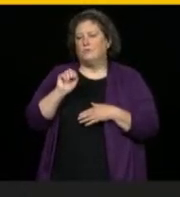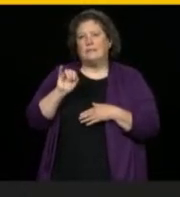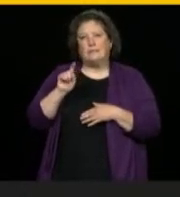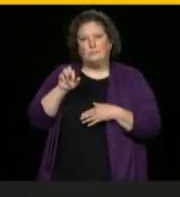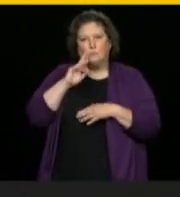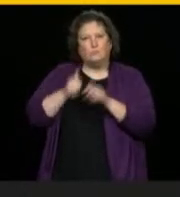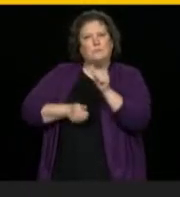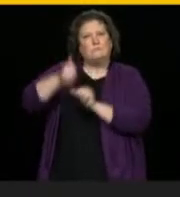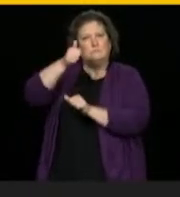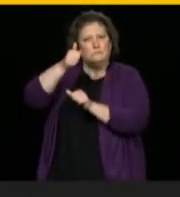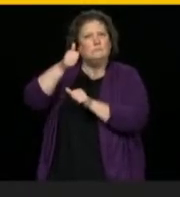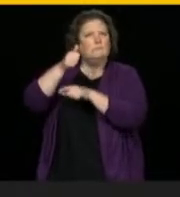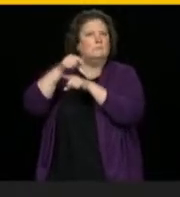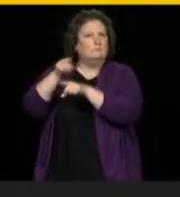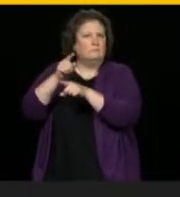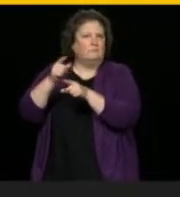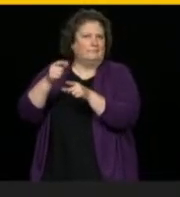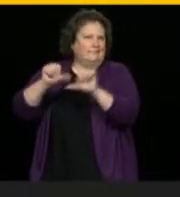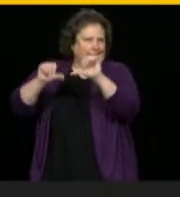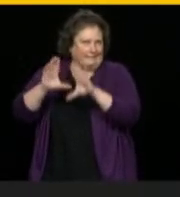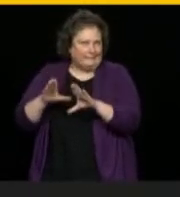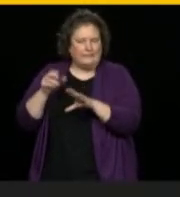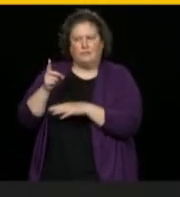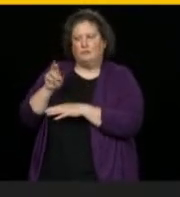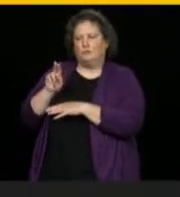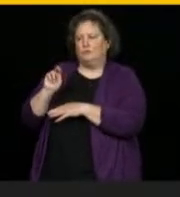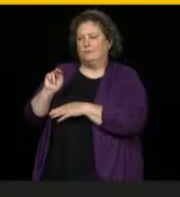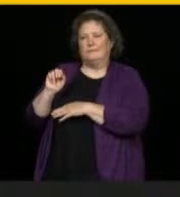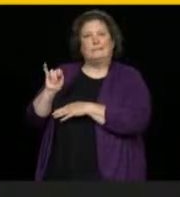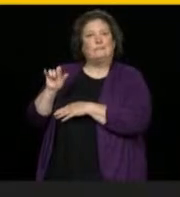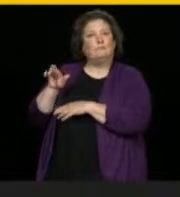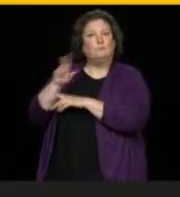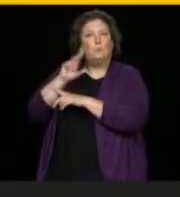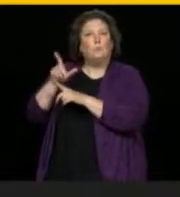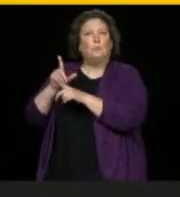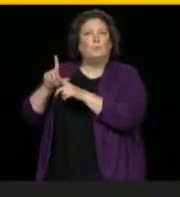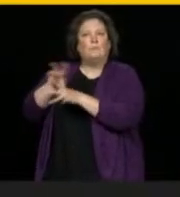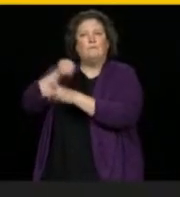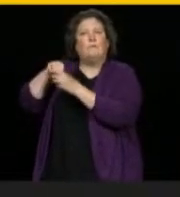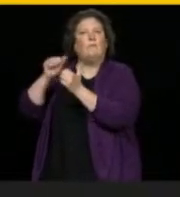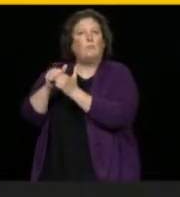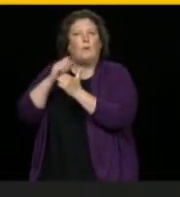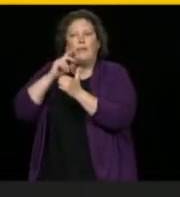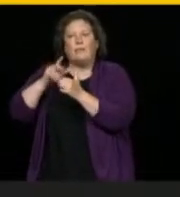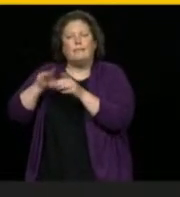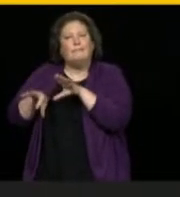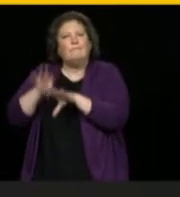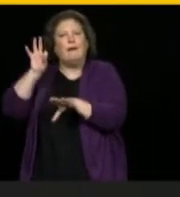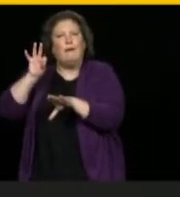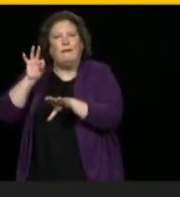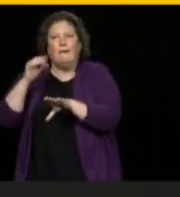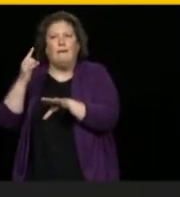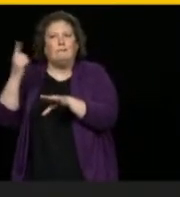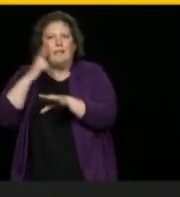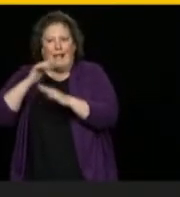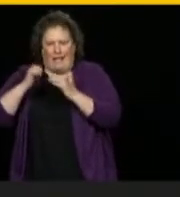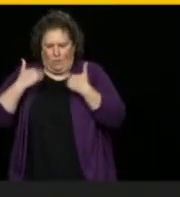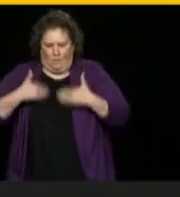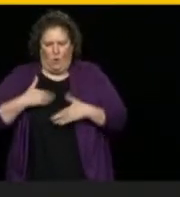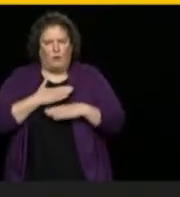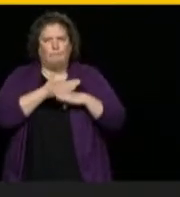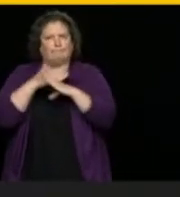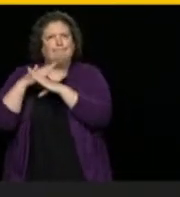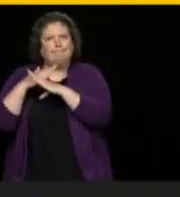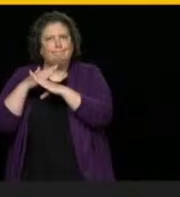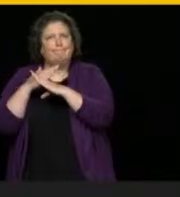is responsible for the Immunity Task Force on COVID-19. From the beginning, our response has been based on science and